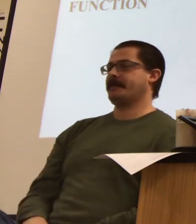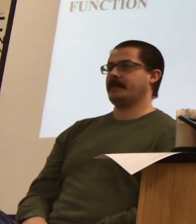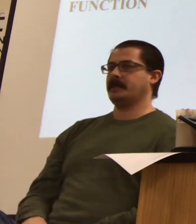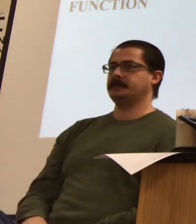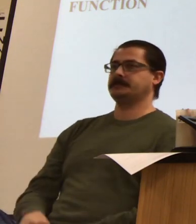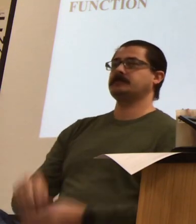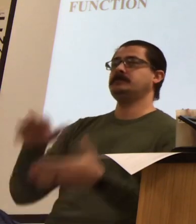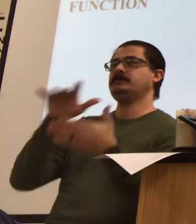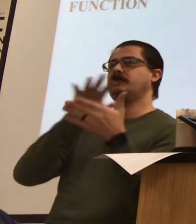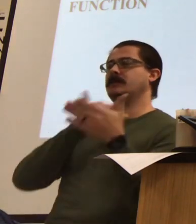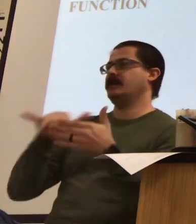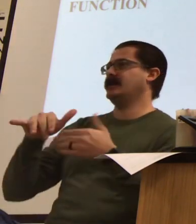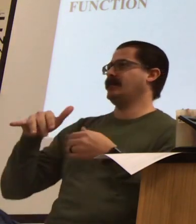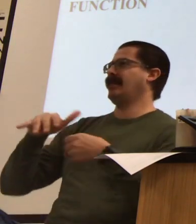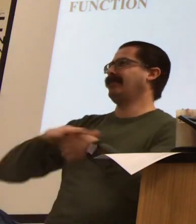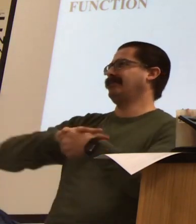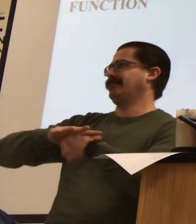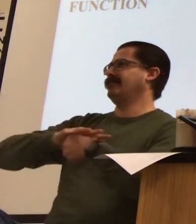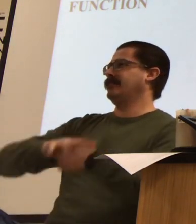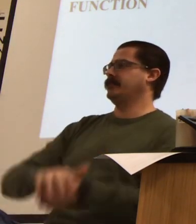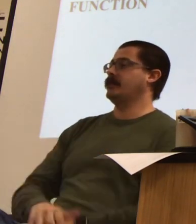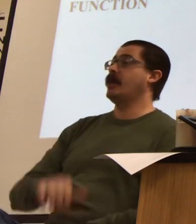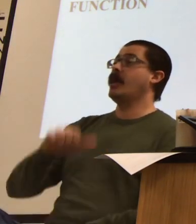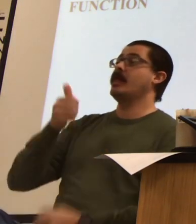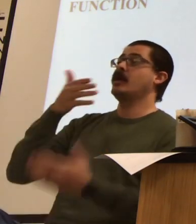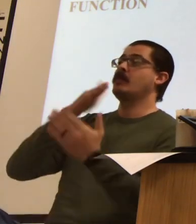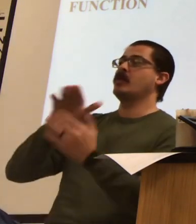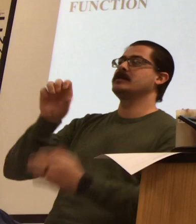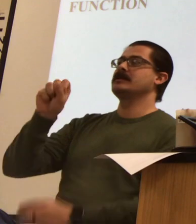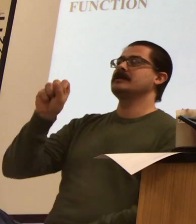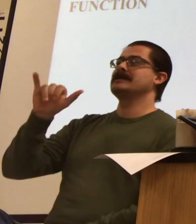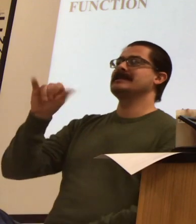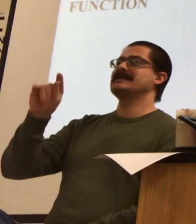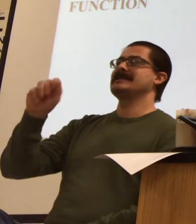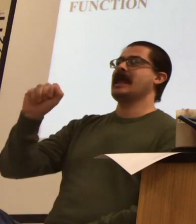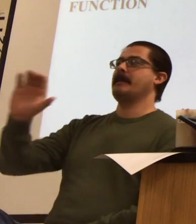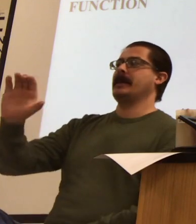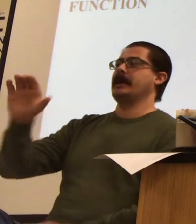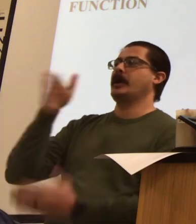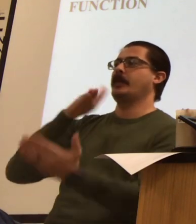you study it by region. The other approach is a systemic approach.